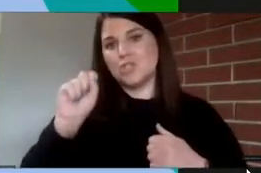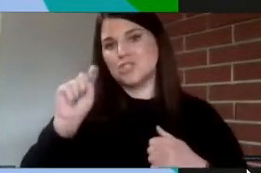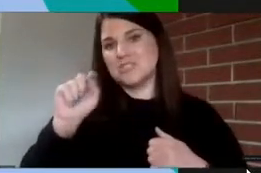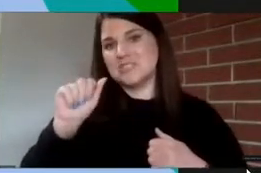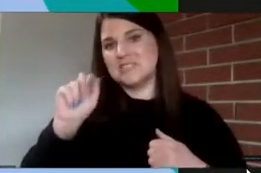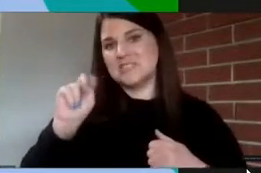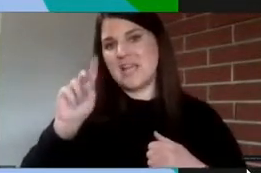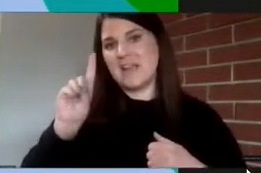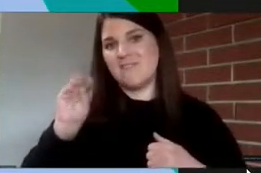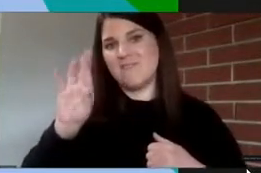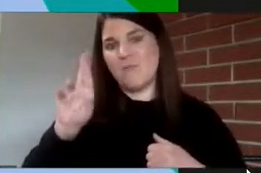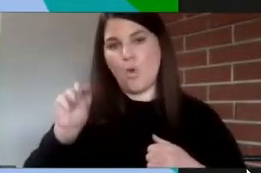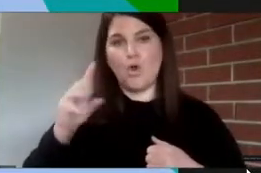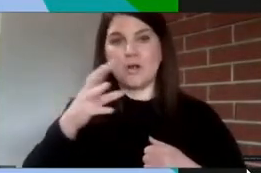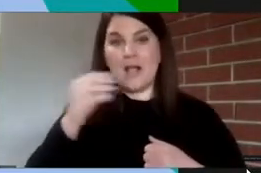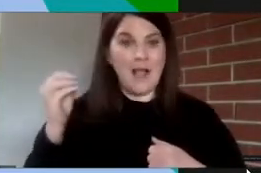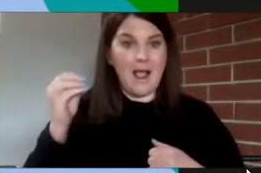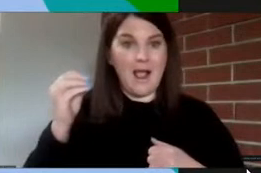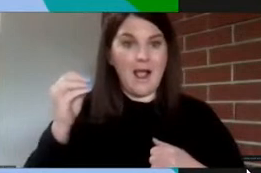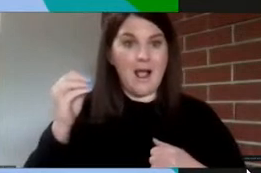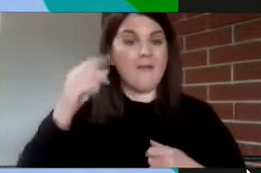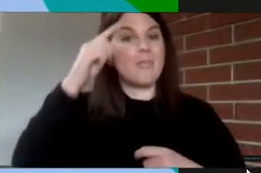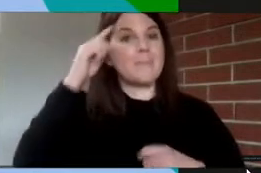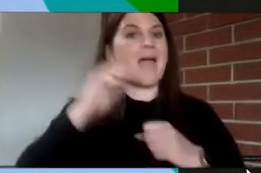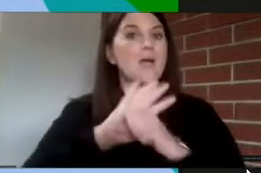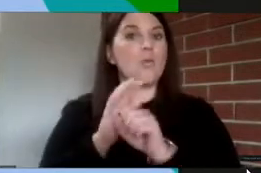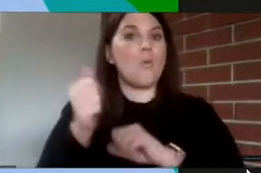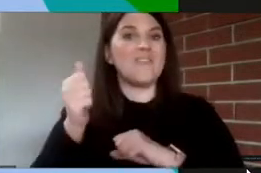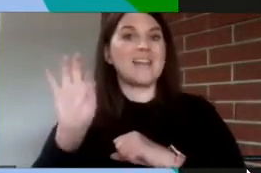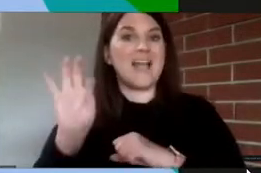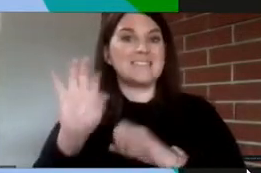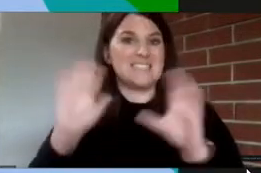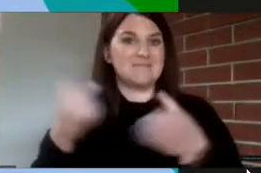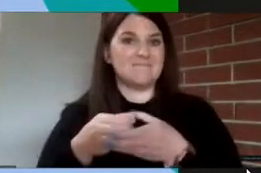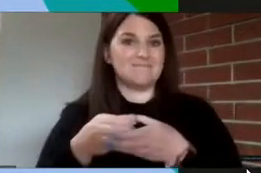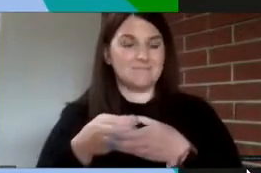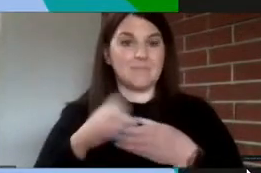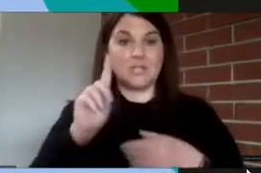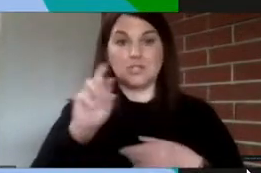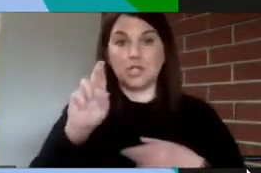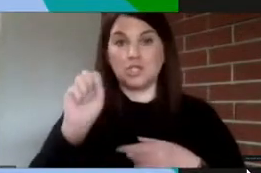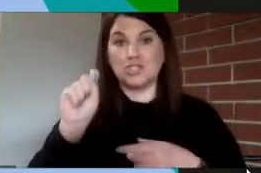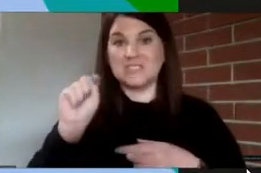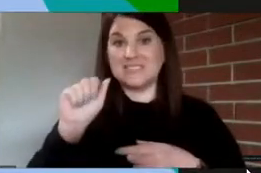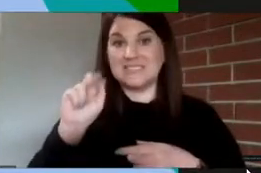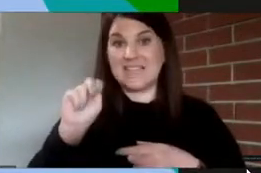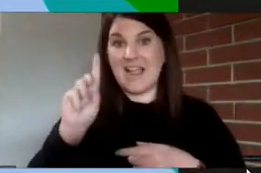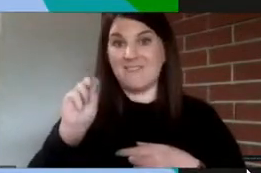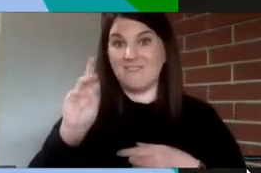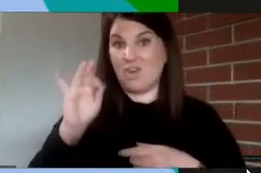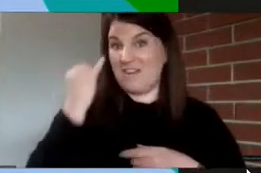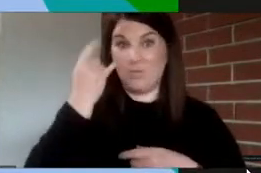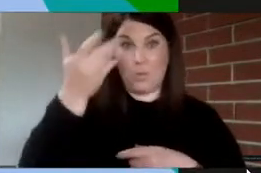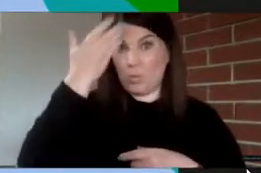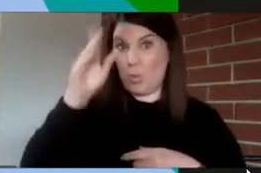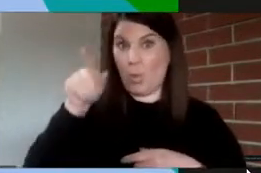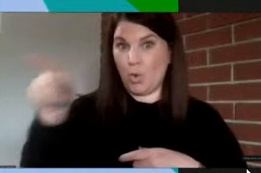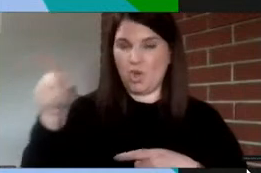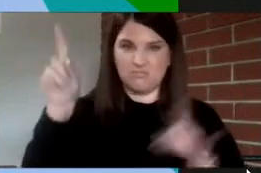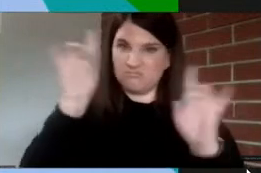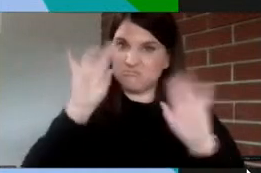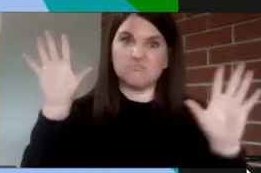the Black COVID-19 Consortium. And Dr. Stanford, if you don't know her, is a rock star, and she's been working